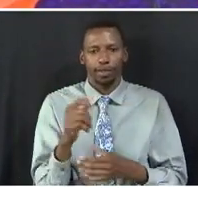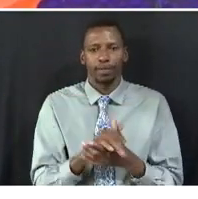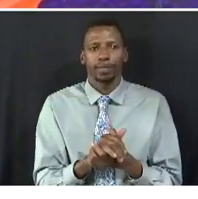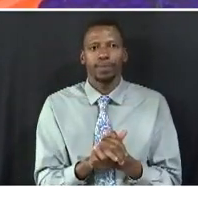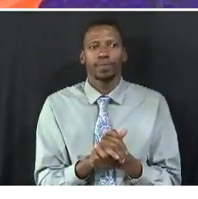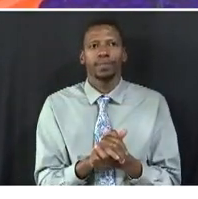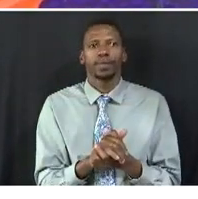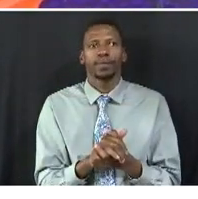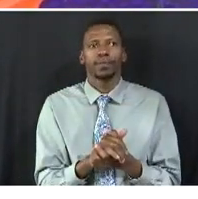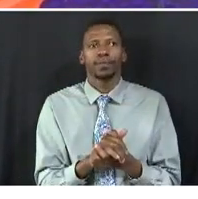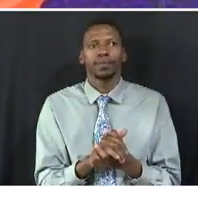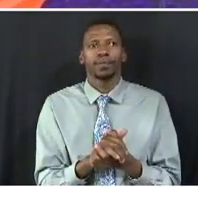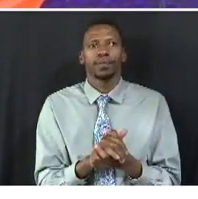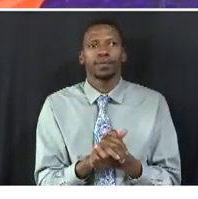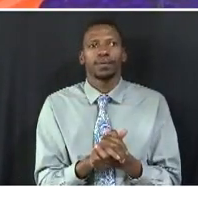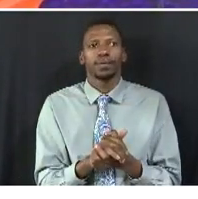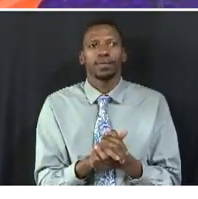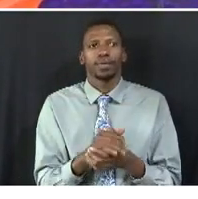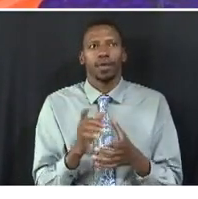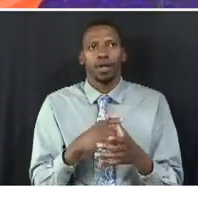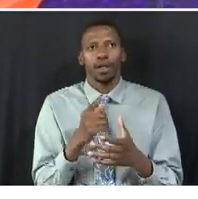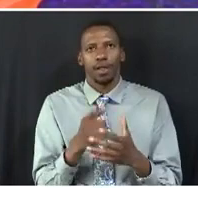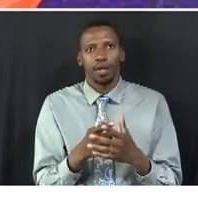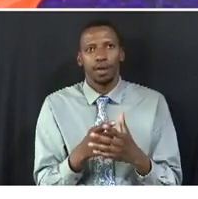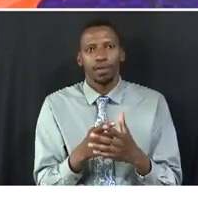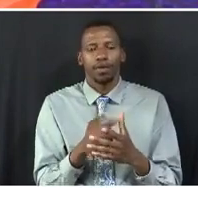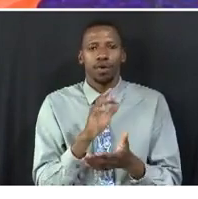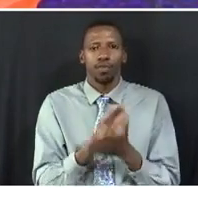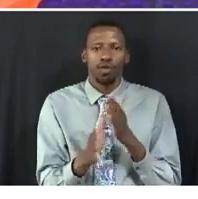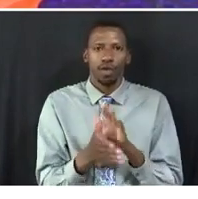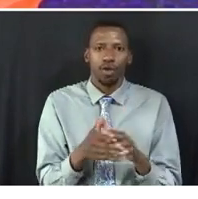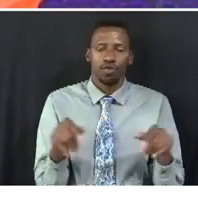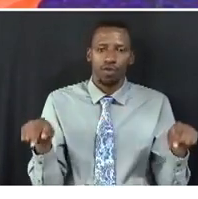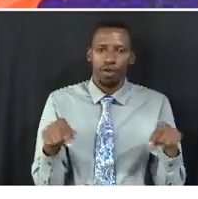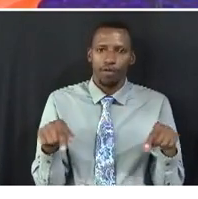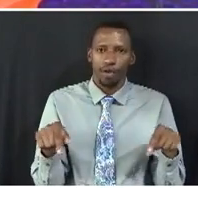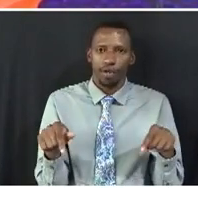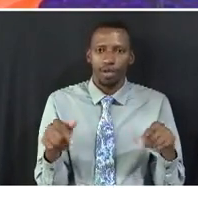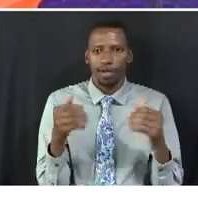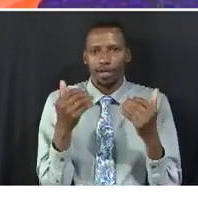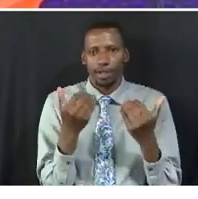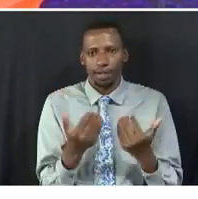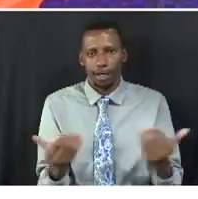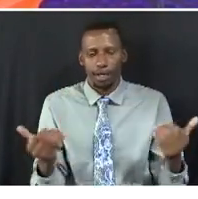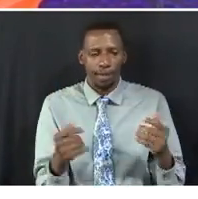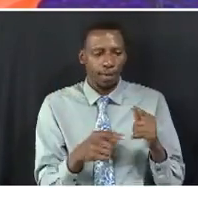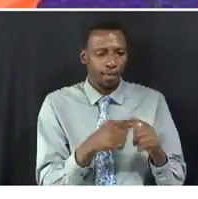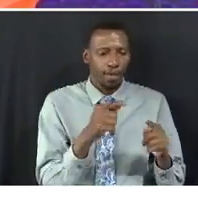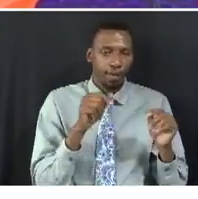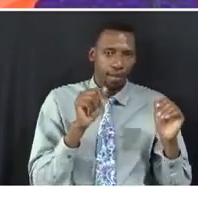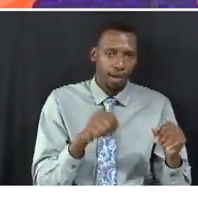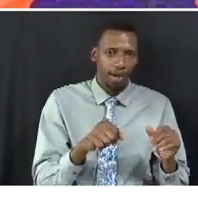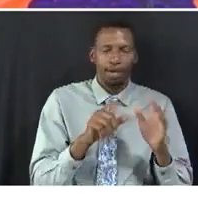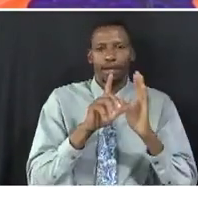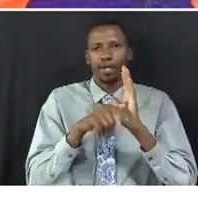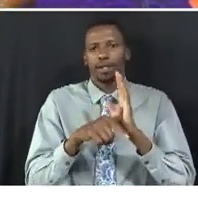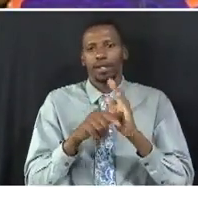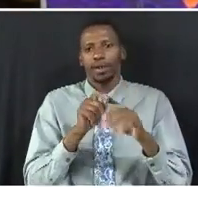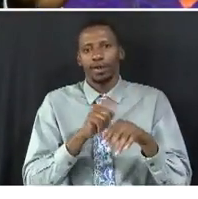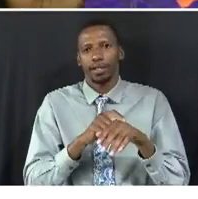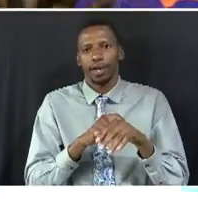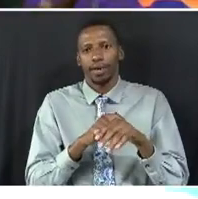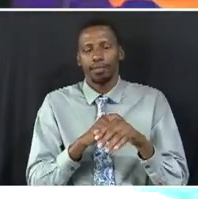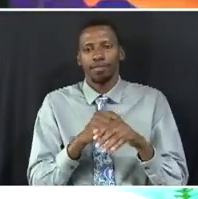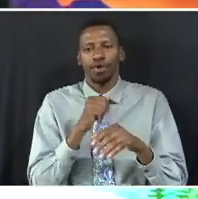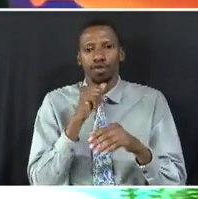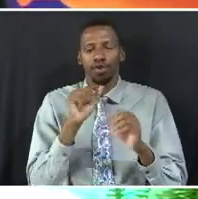3 months. And without fearing that the child might be killed. Later on, when it became